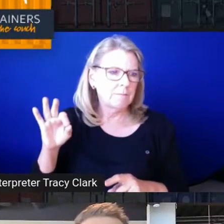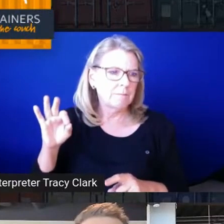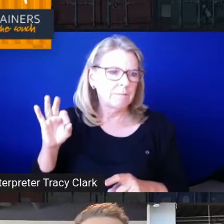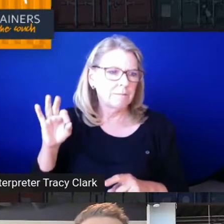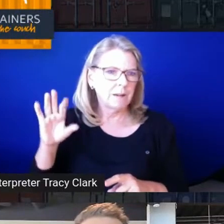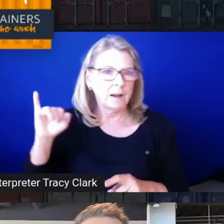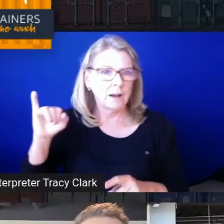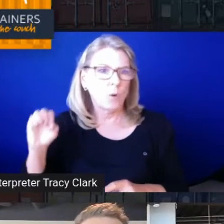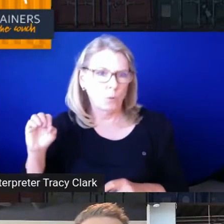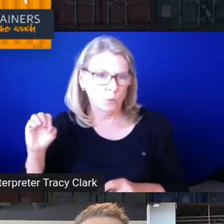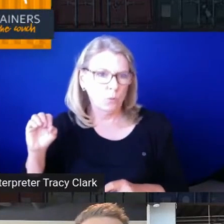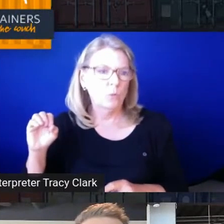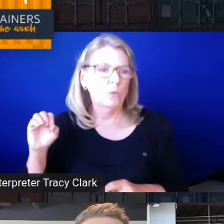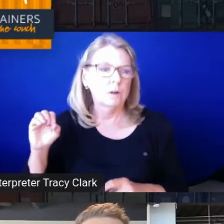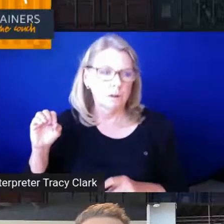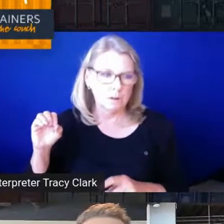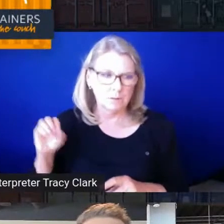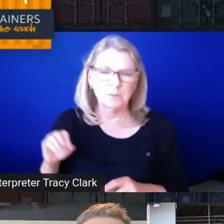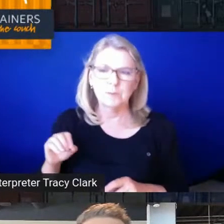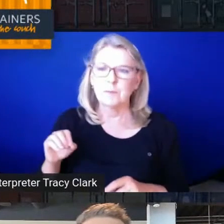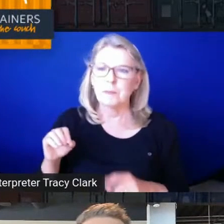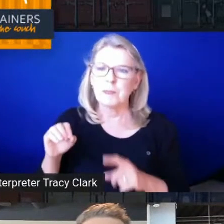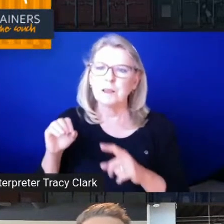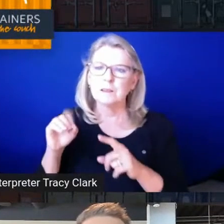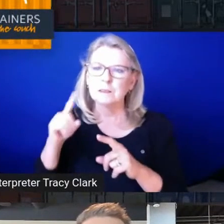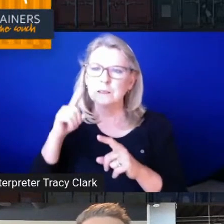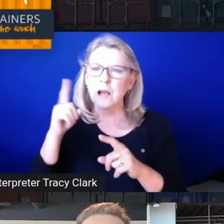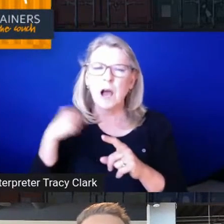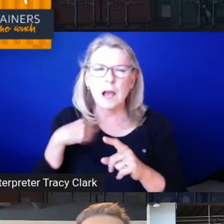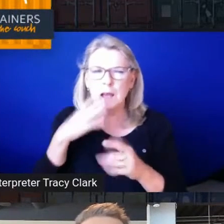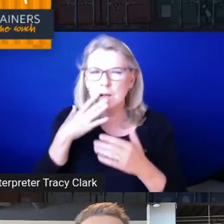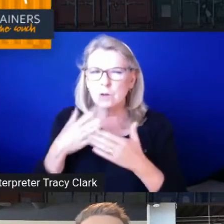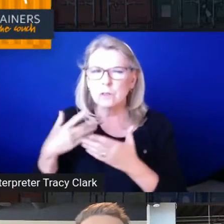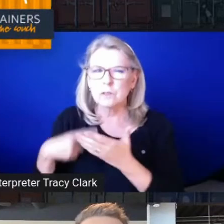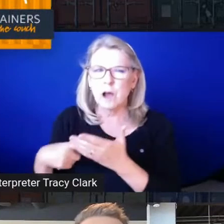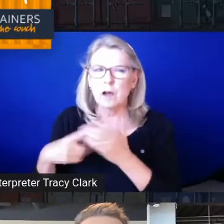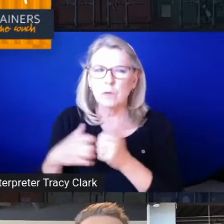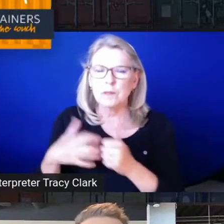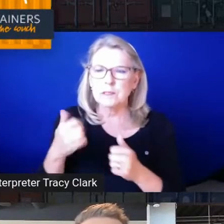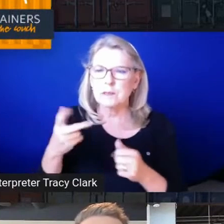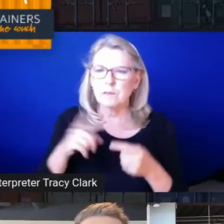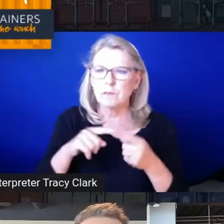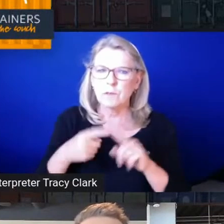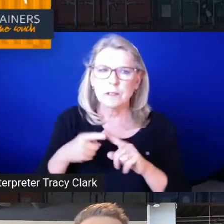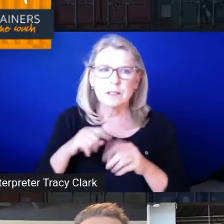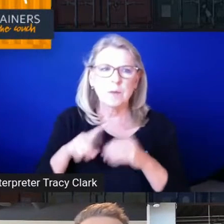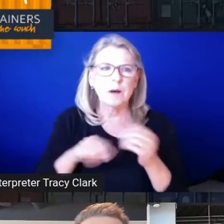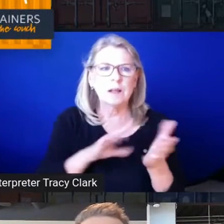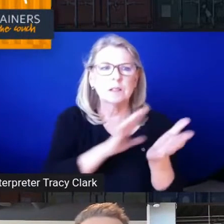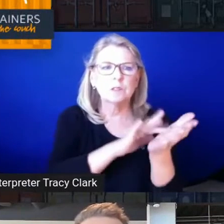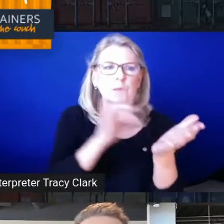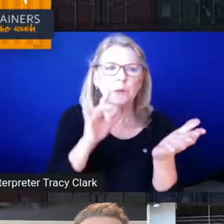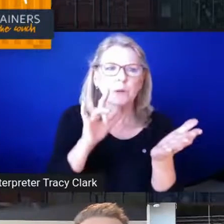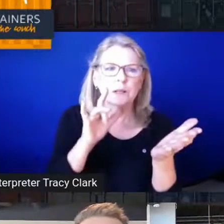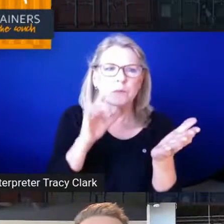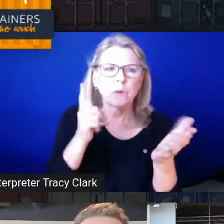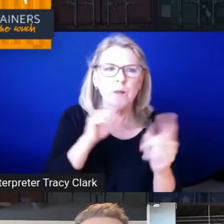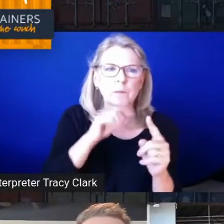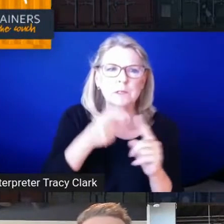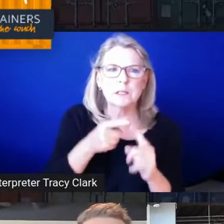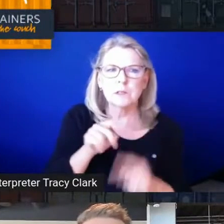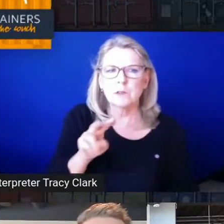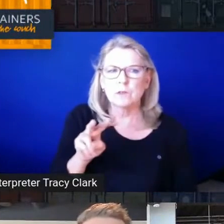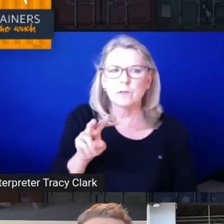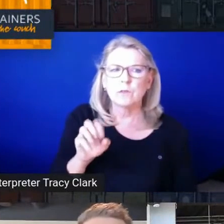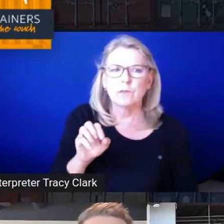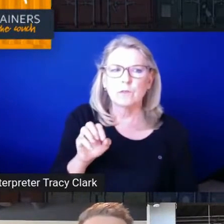when I actually present a talk with some good friends about exploiting a particular volume, and it's exploring